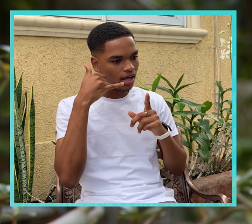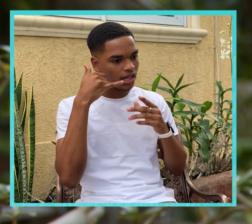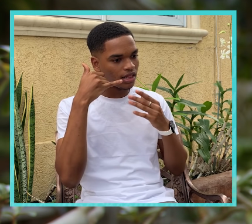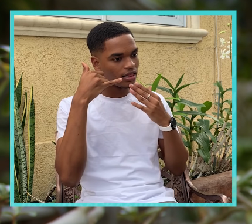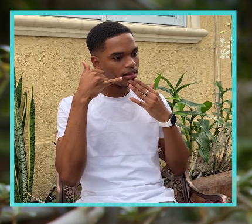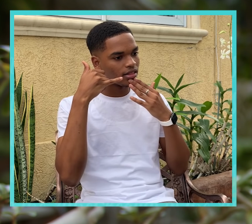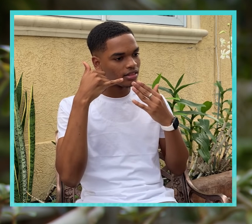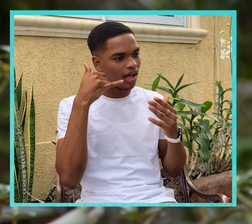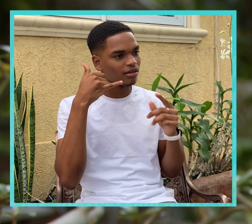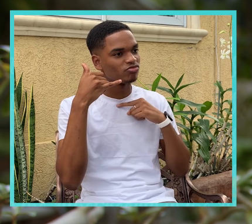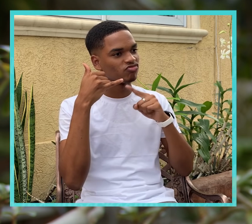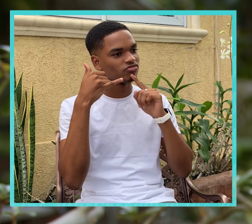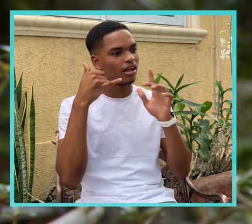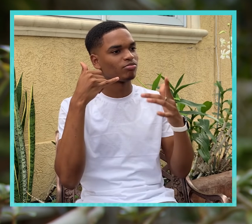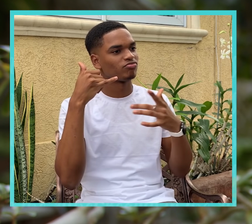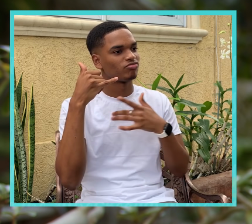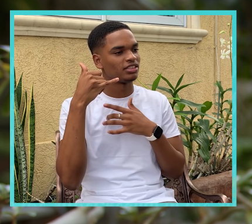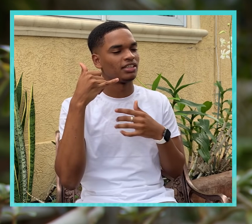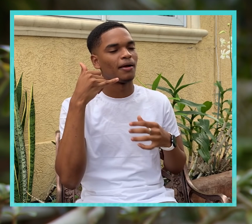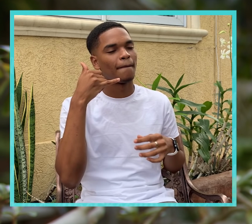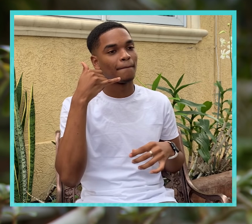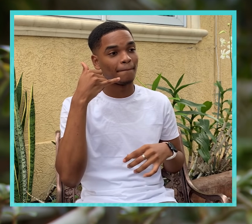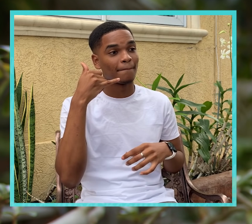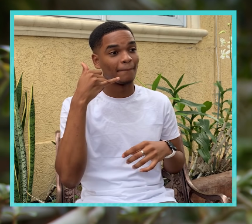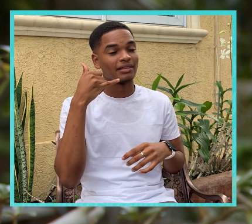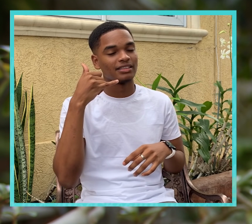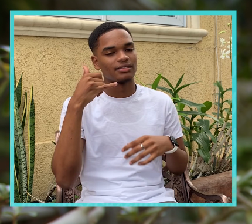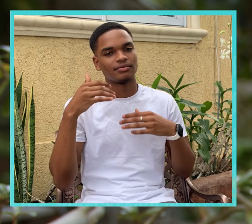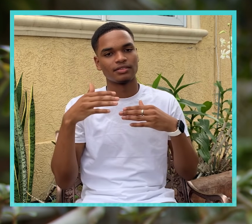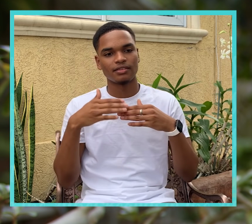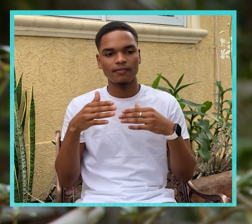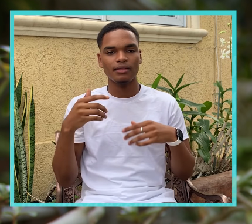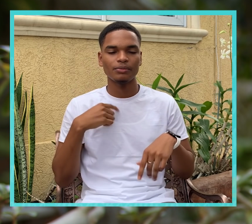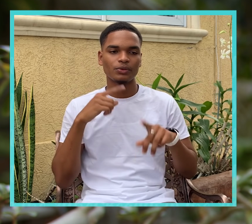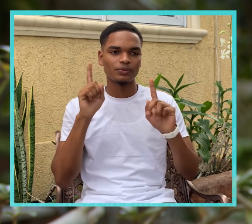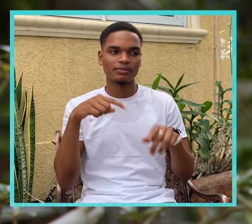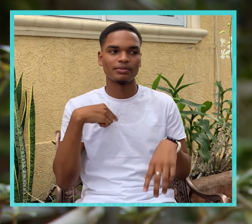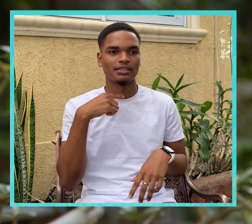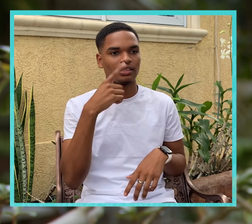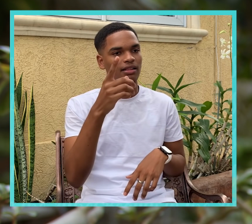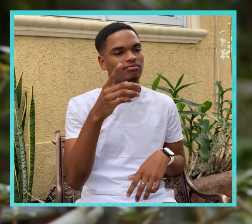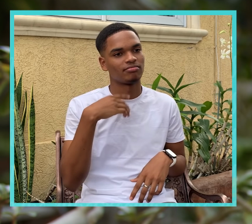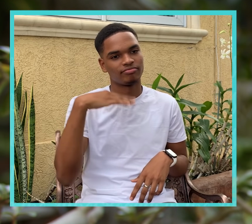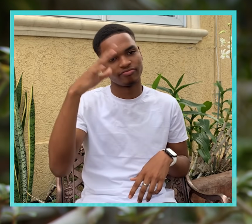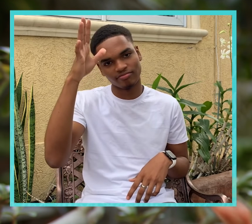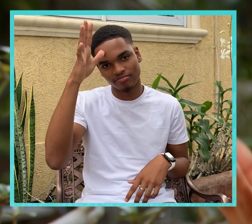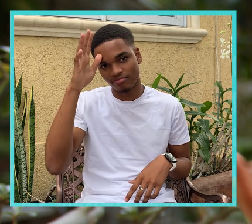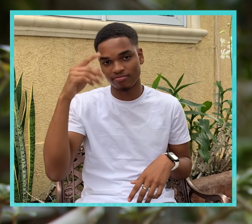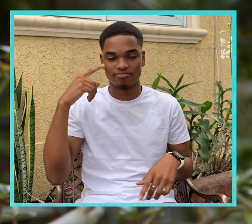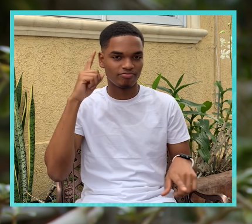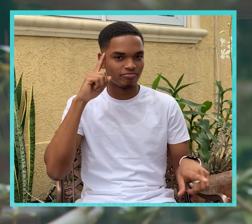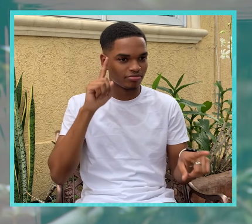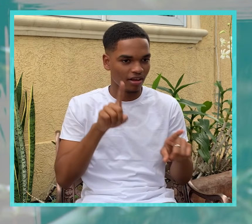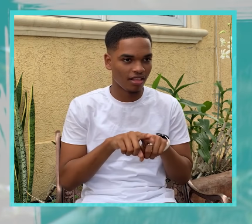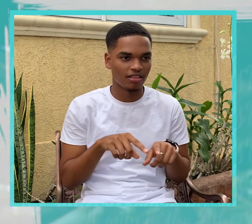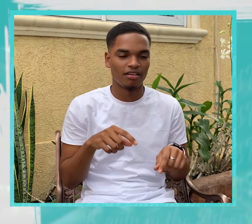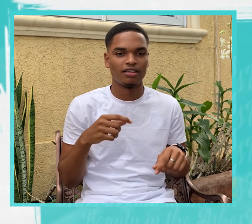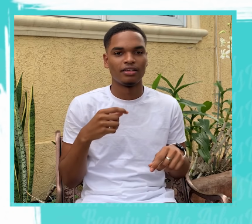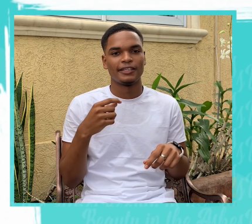I really appreciate it. Um, I went and I told my daddy, told my brother, Abraham.